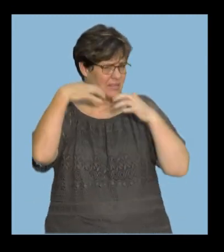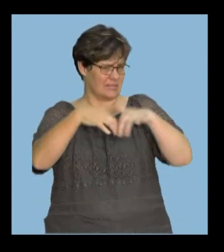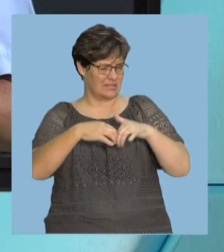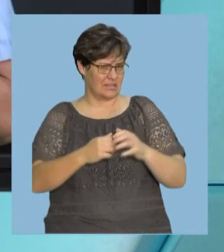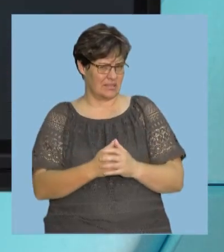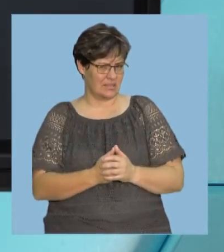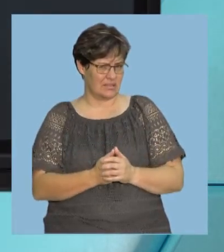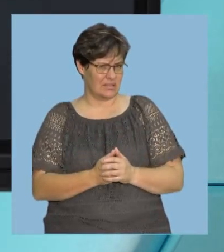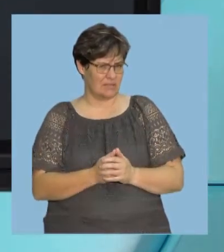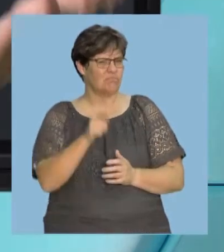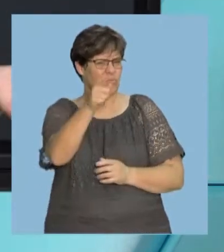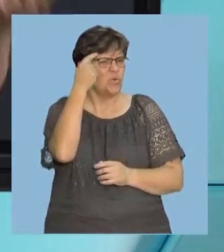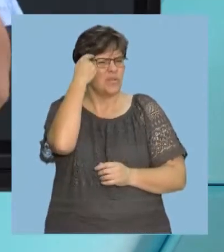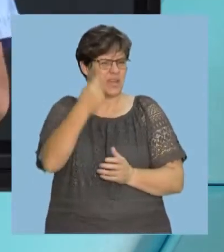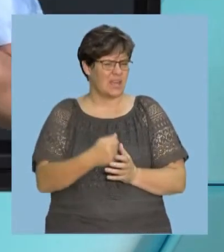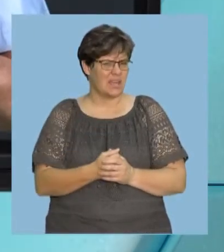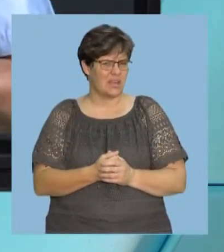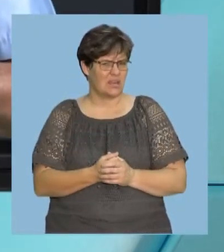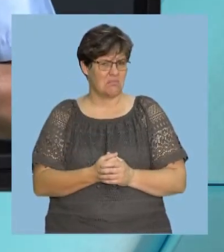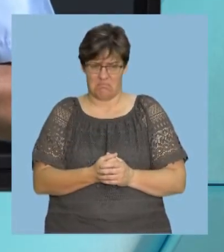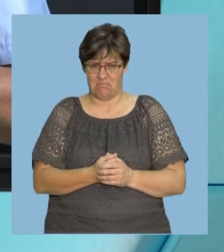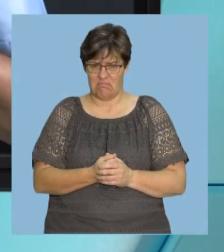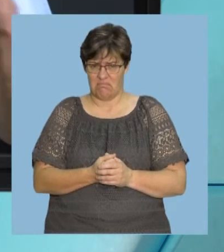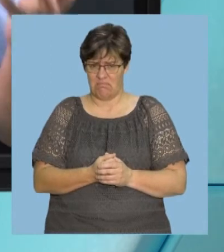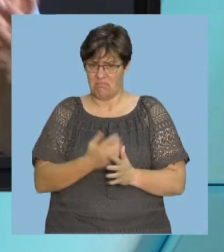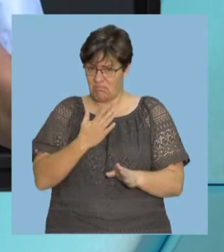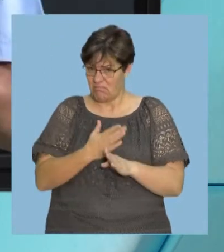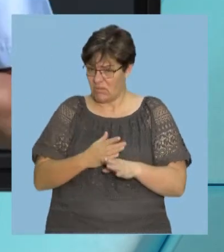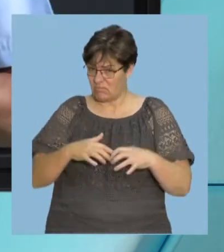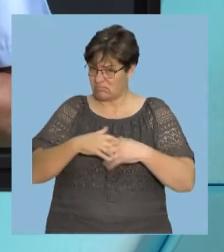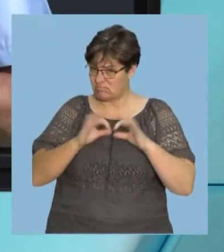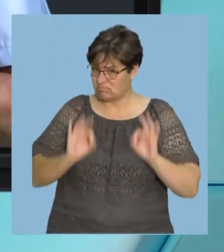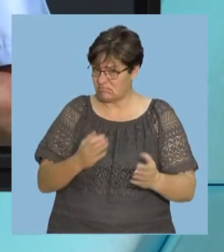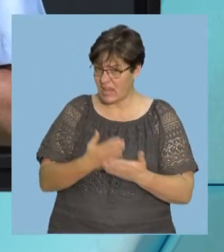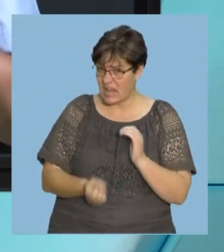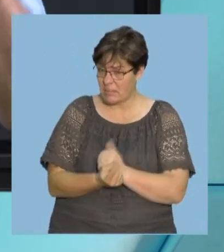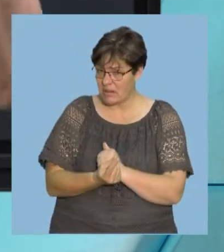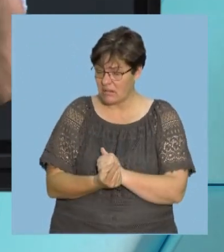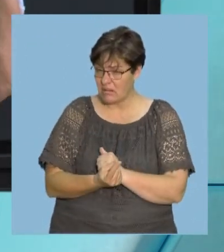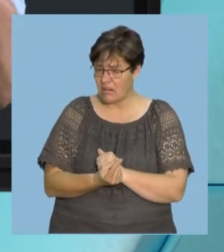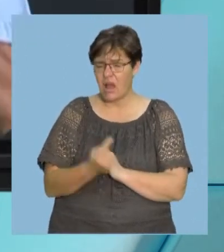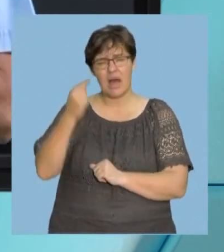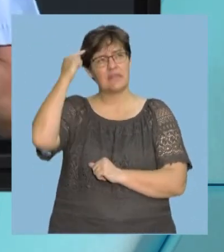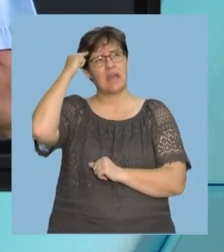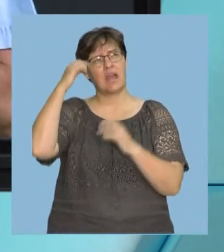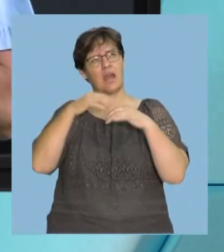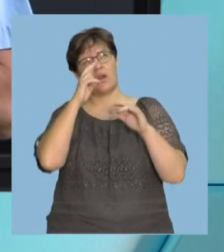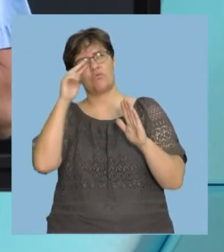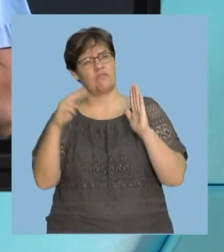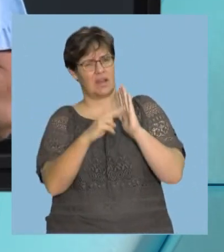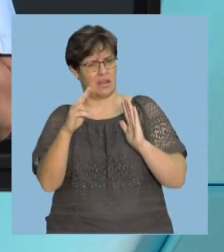that. Do you really think that that will work or not? I want you to reflect on